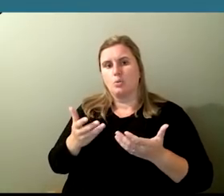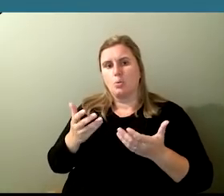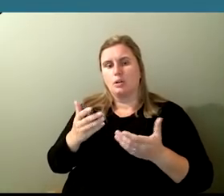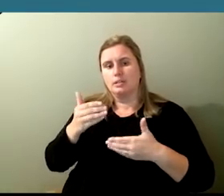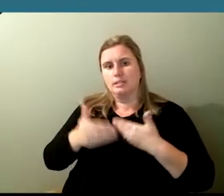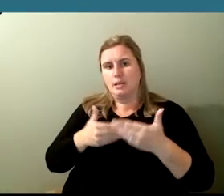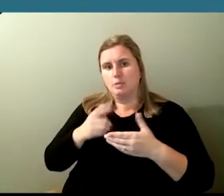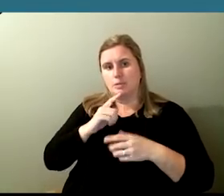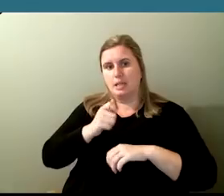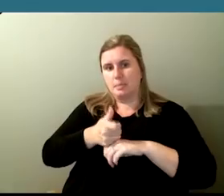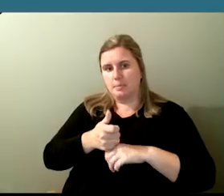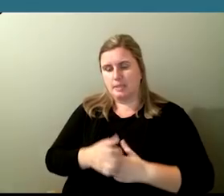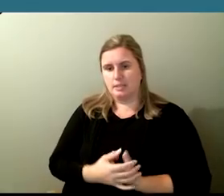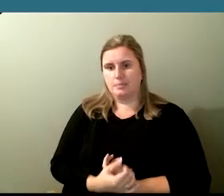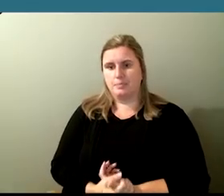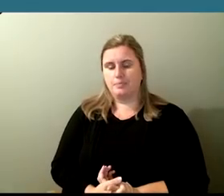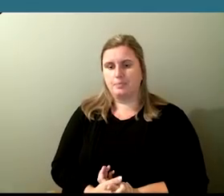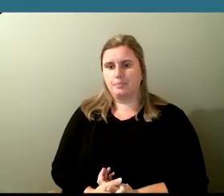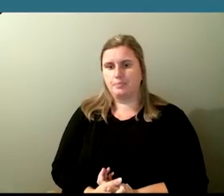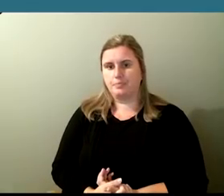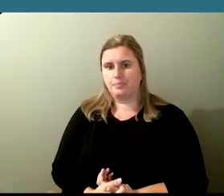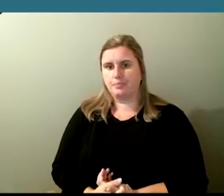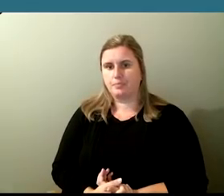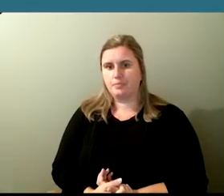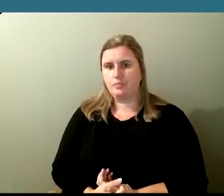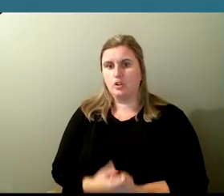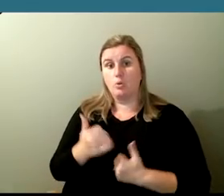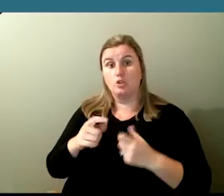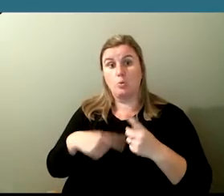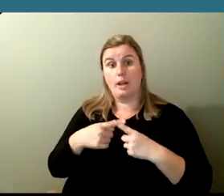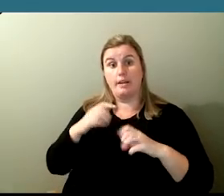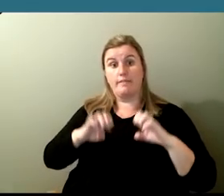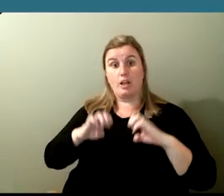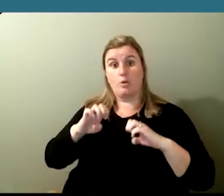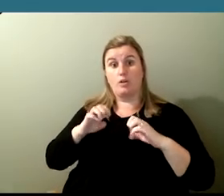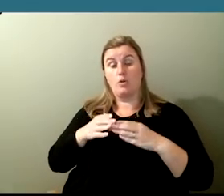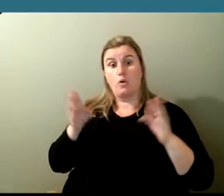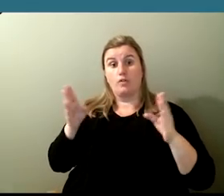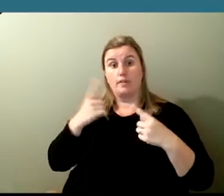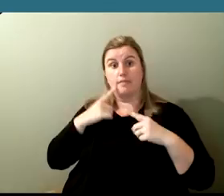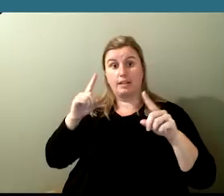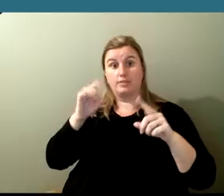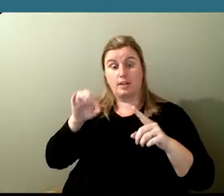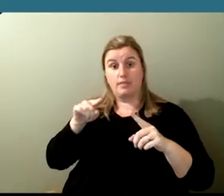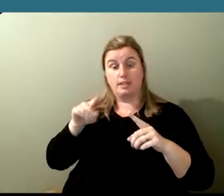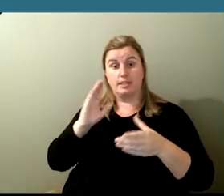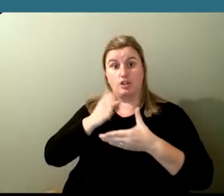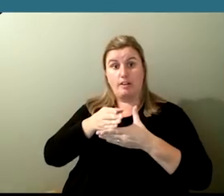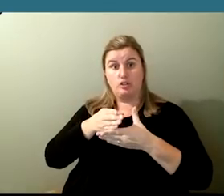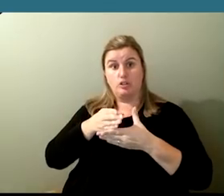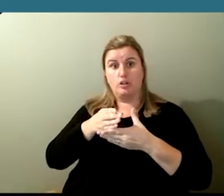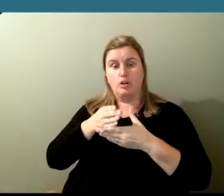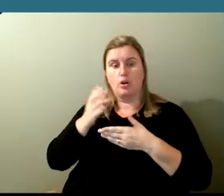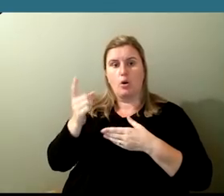being implemented, which when evaluating the overall effectiveness of an intervention,